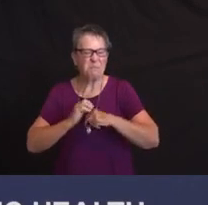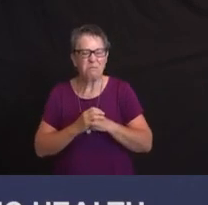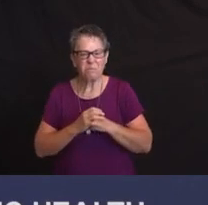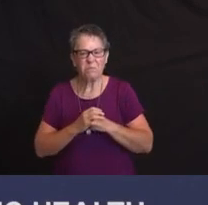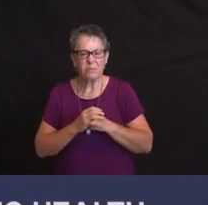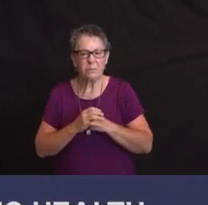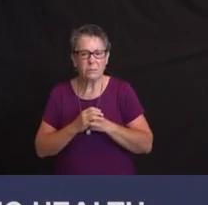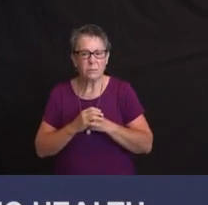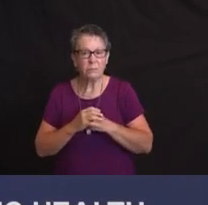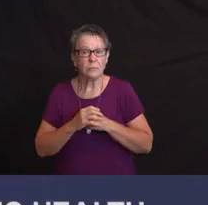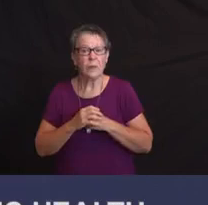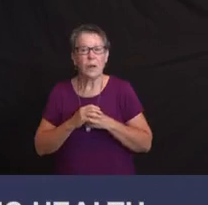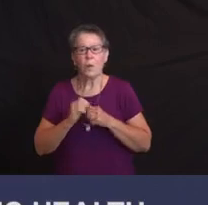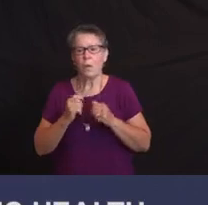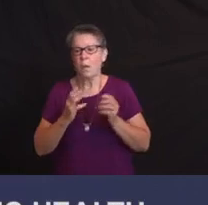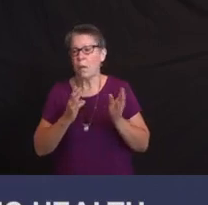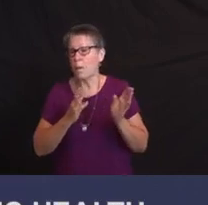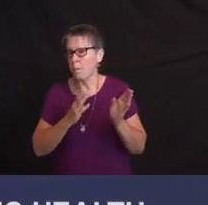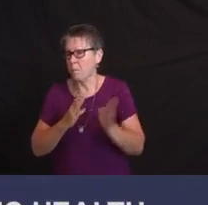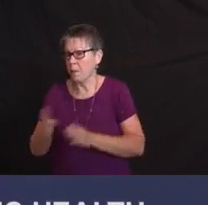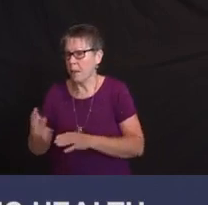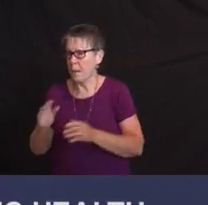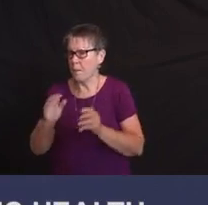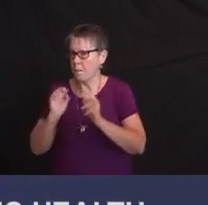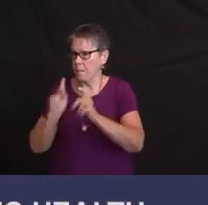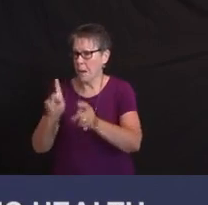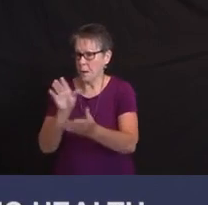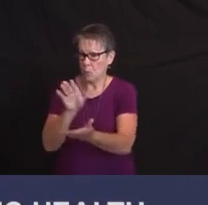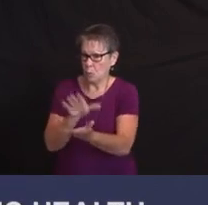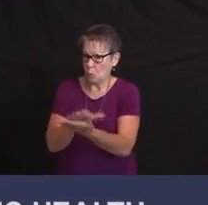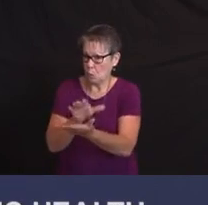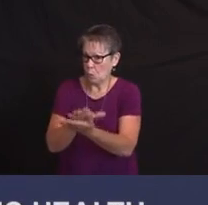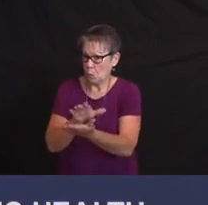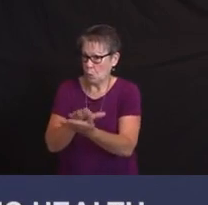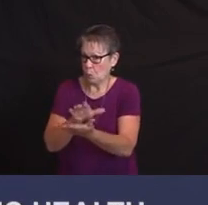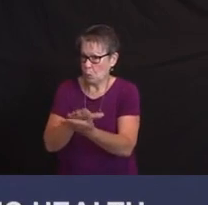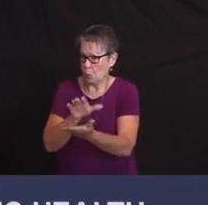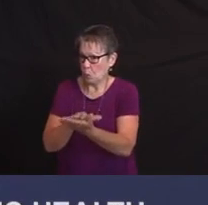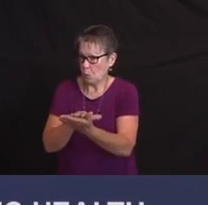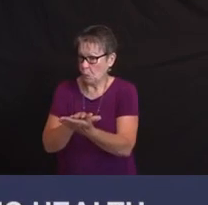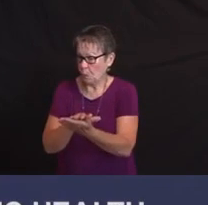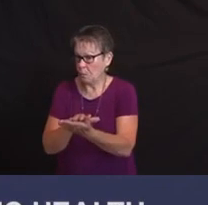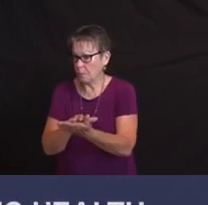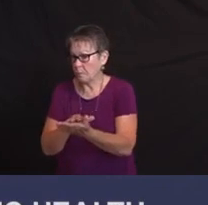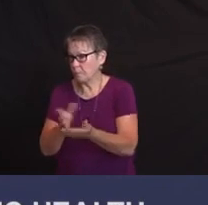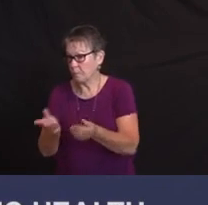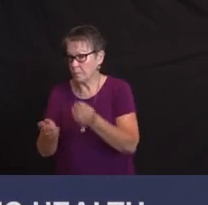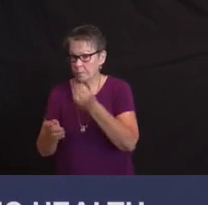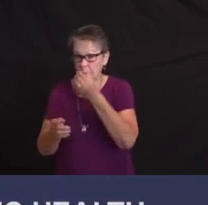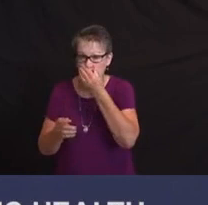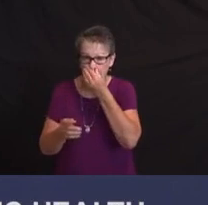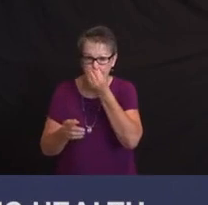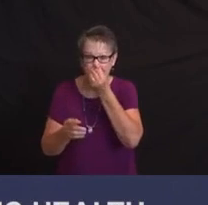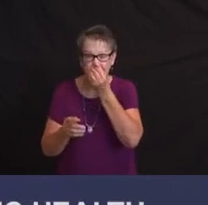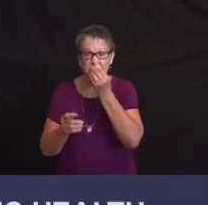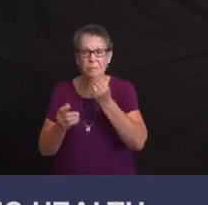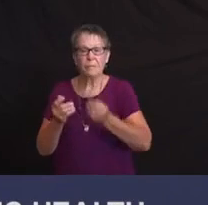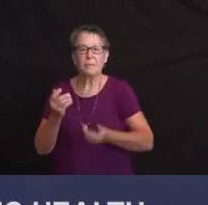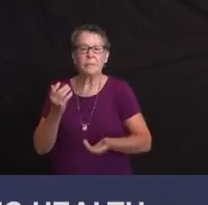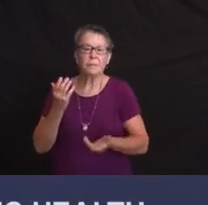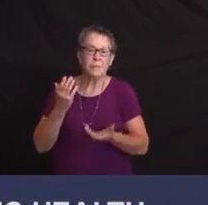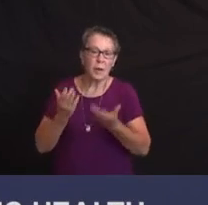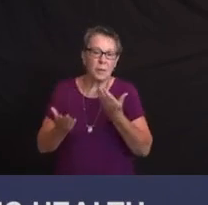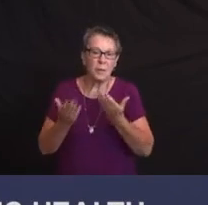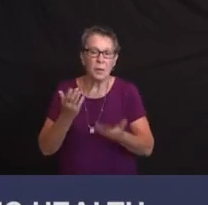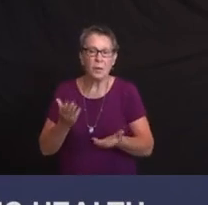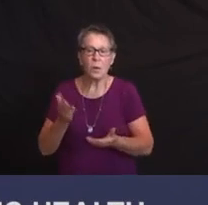school, less an August matter than a September potential. We may well pick up the frequency of these discussions, so we'll see how